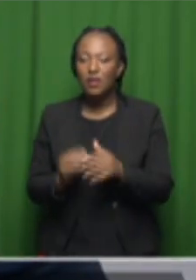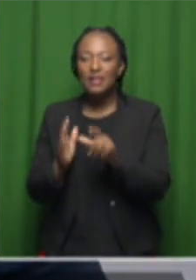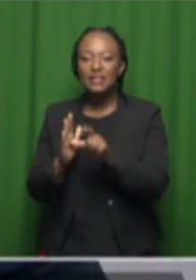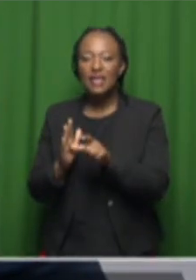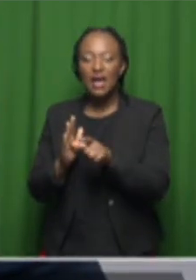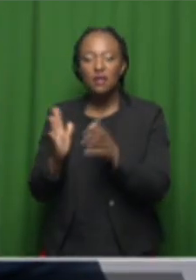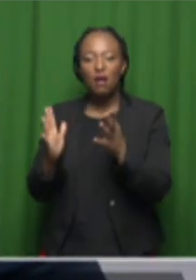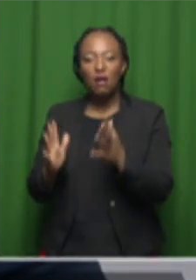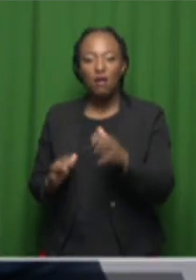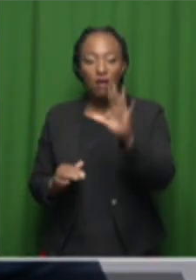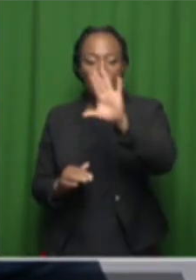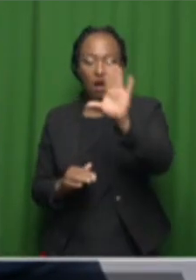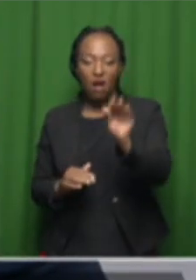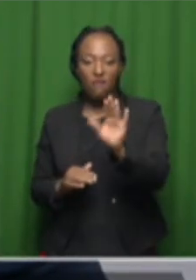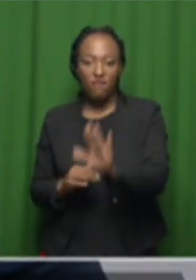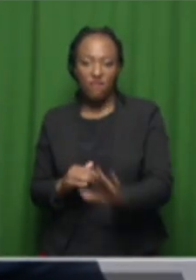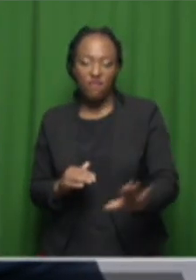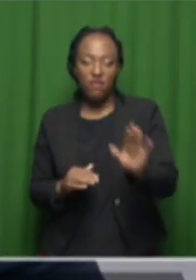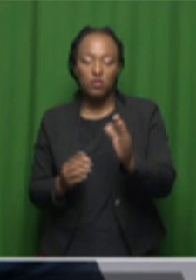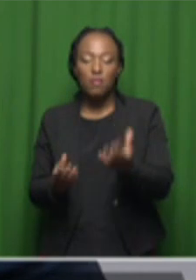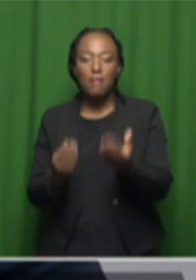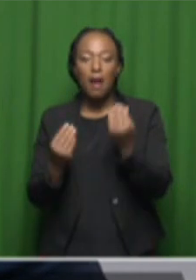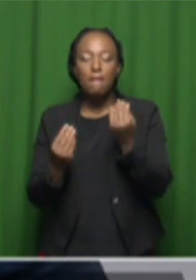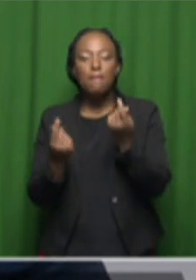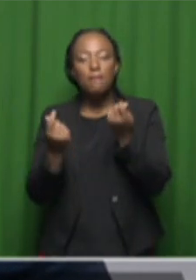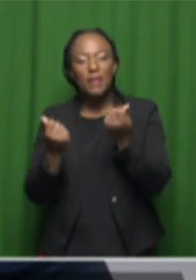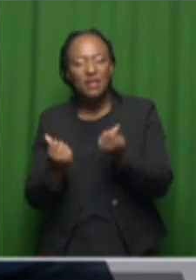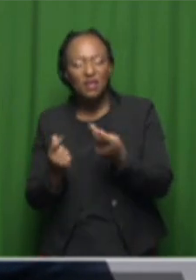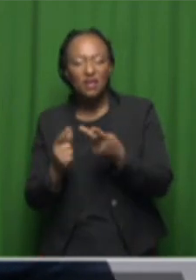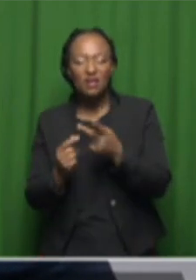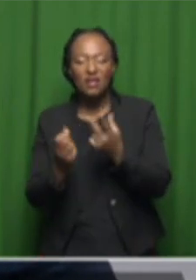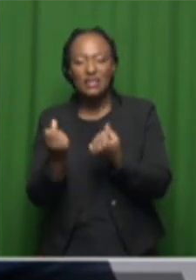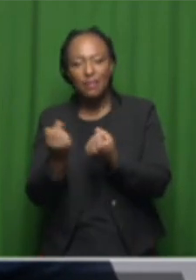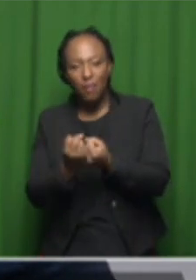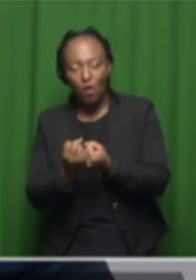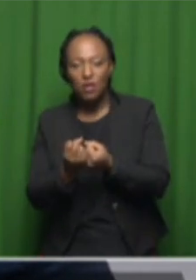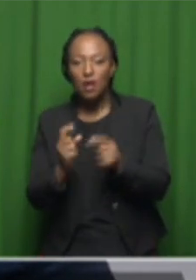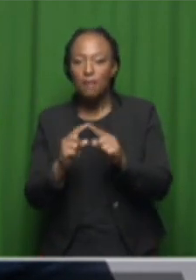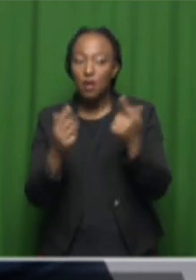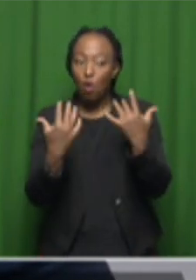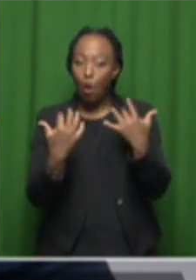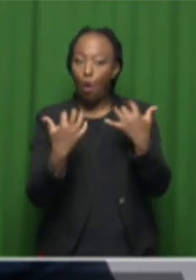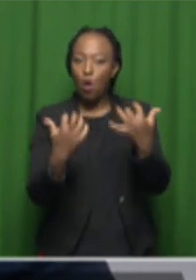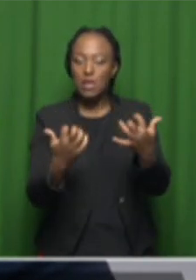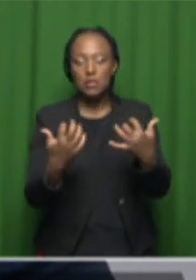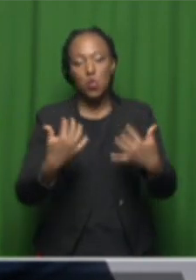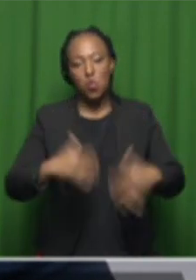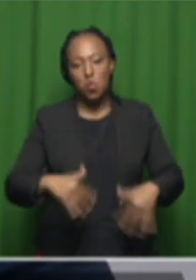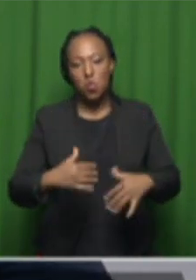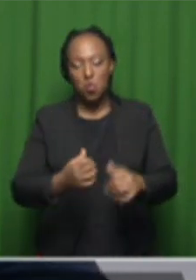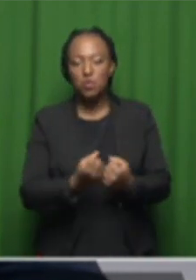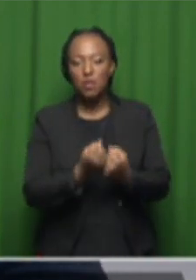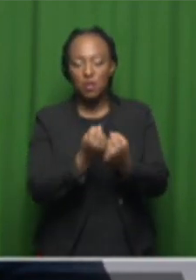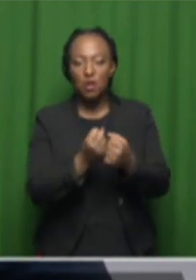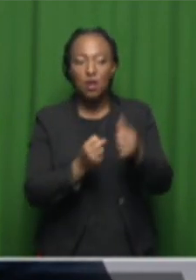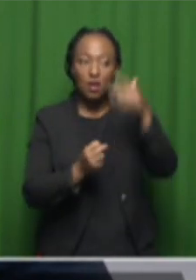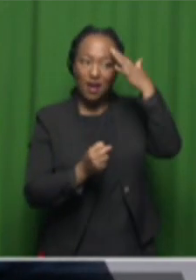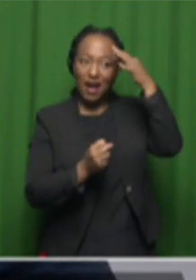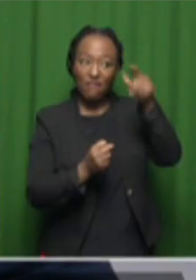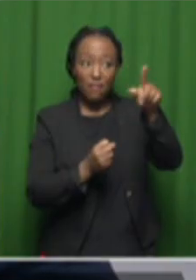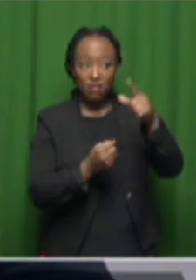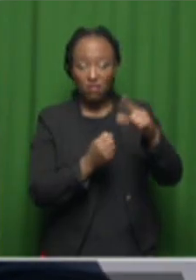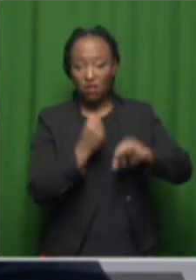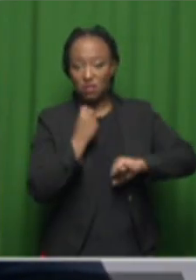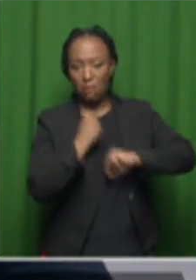to access resources and access support. Yeah. Luckily, the audiences are super supportive, but often you don't find support from government or other bodies. And